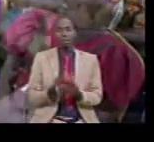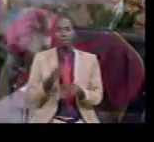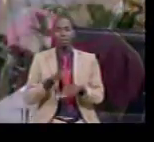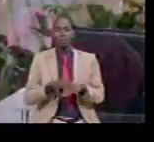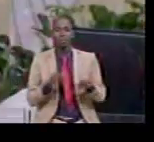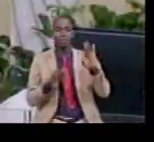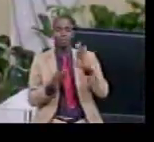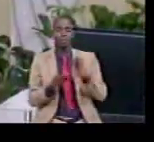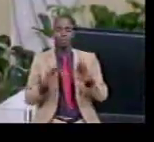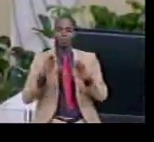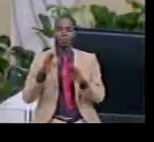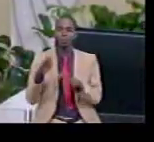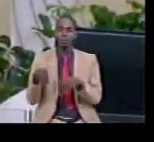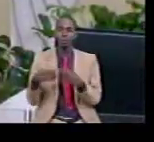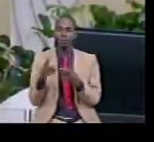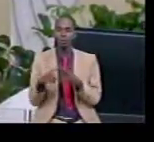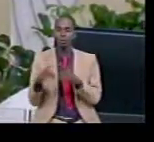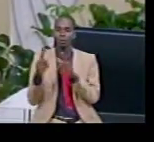Gawebe. And